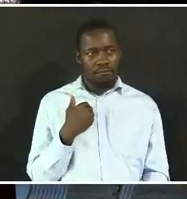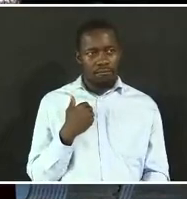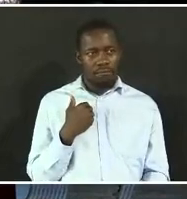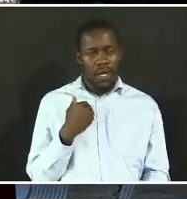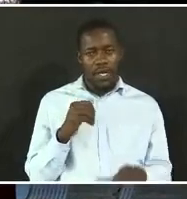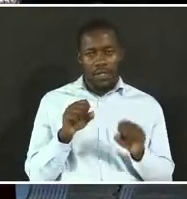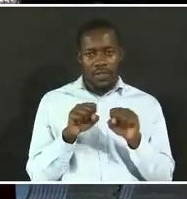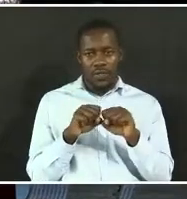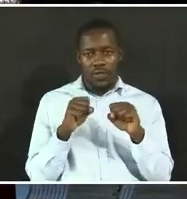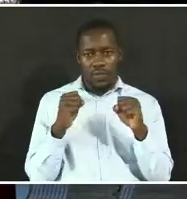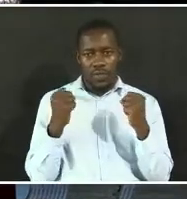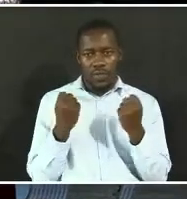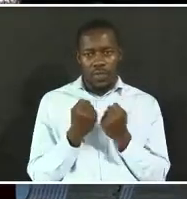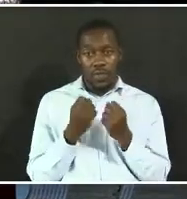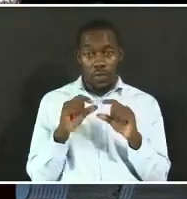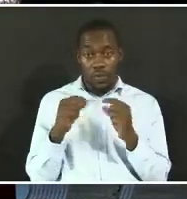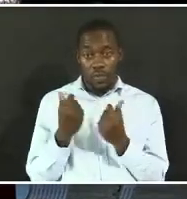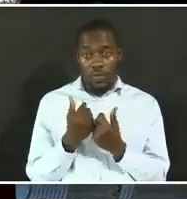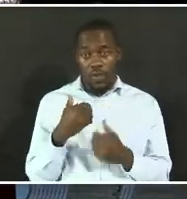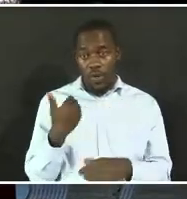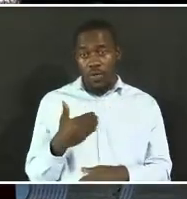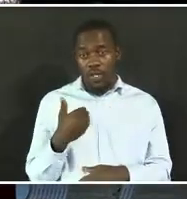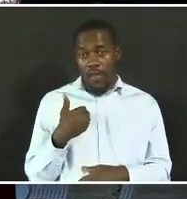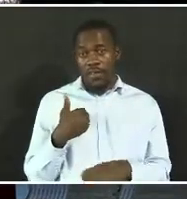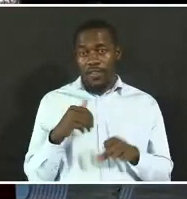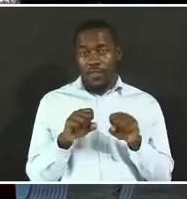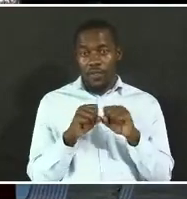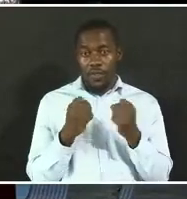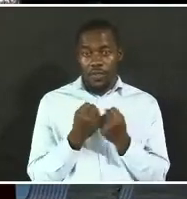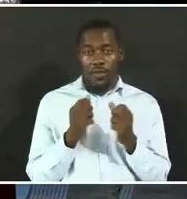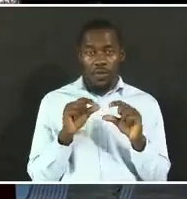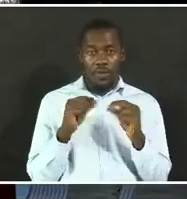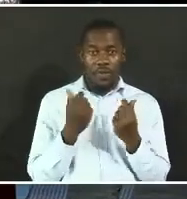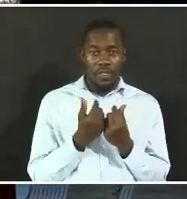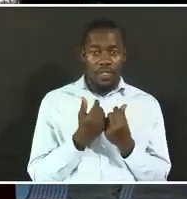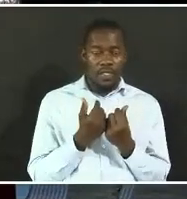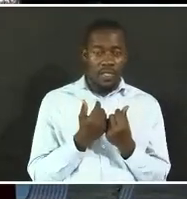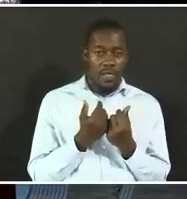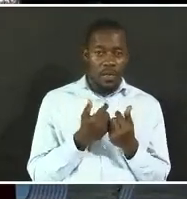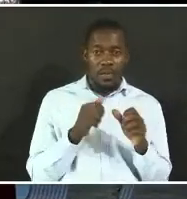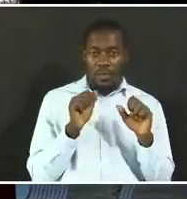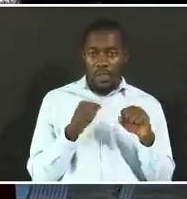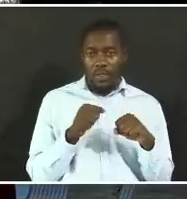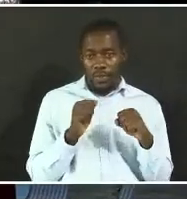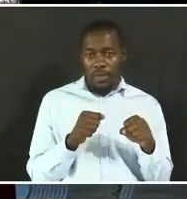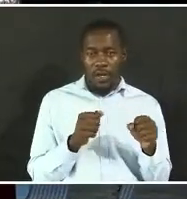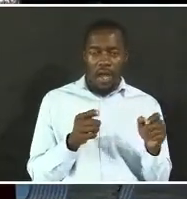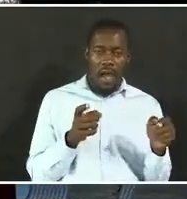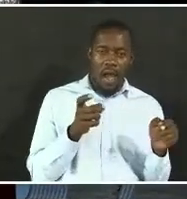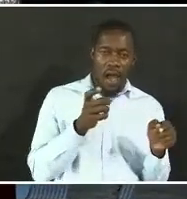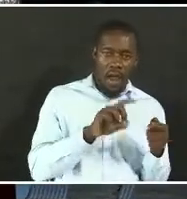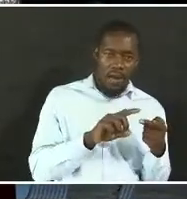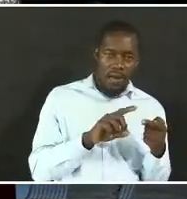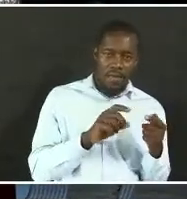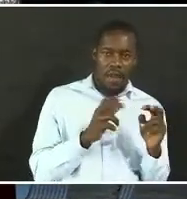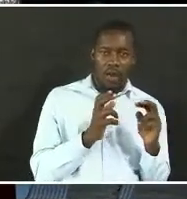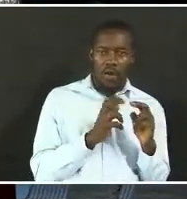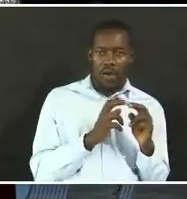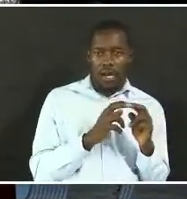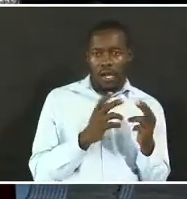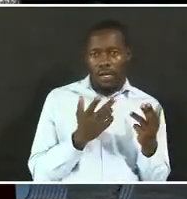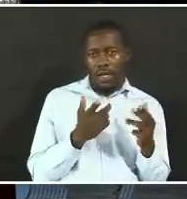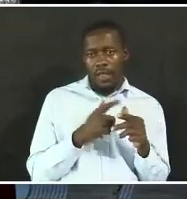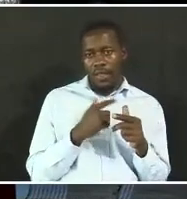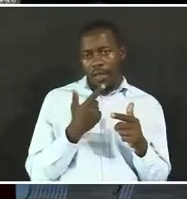illnesses, there are social groups of people living with a kind of illness, and they share their experiences and all that. If you are